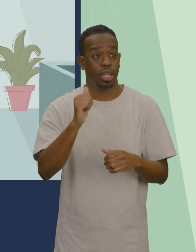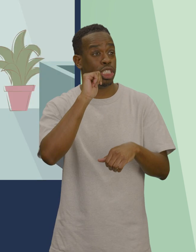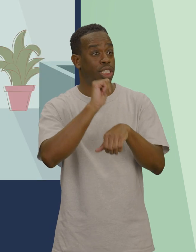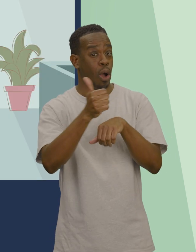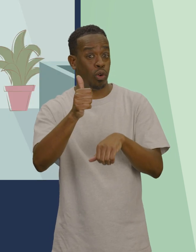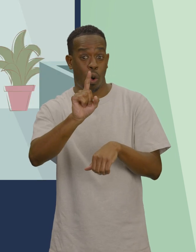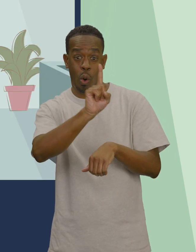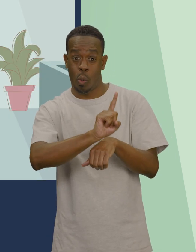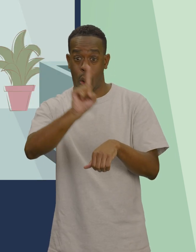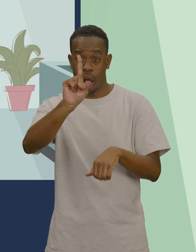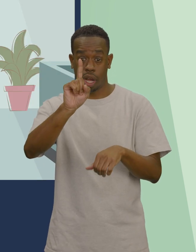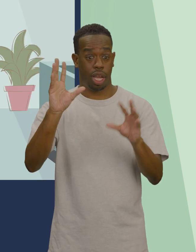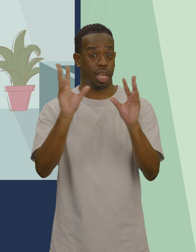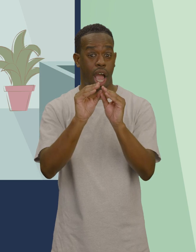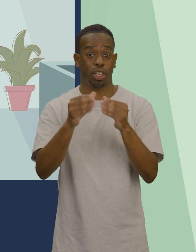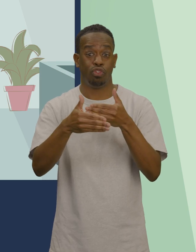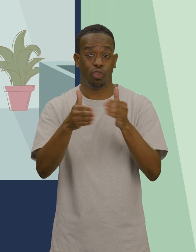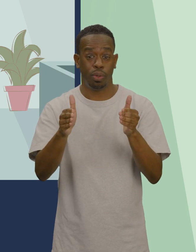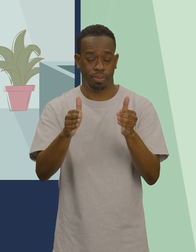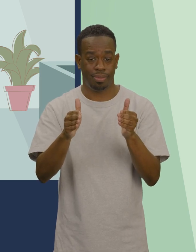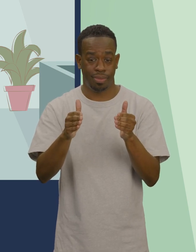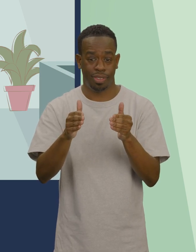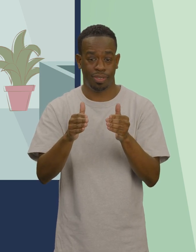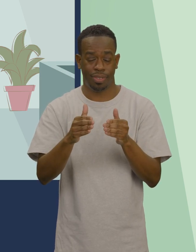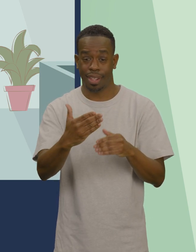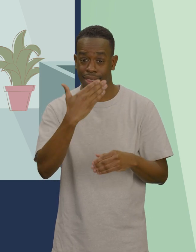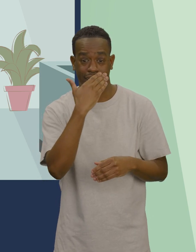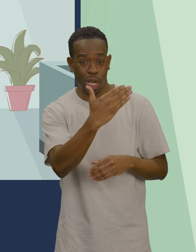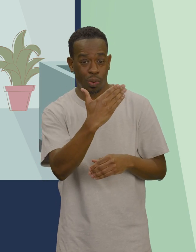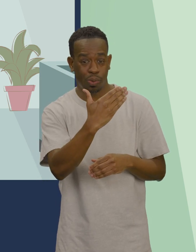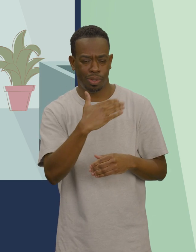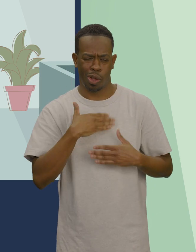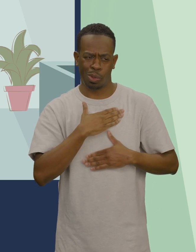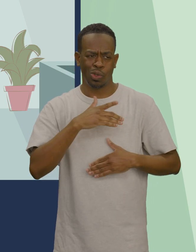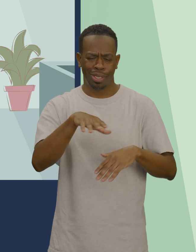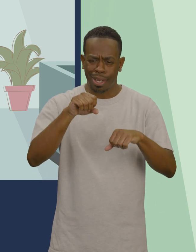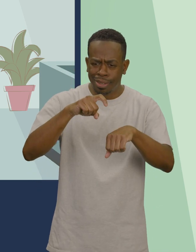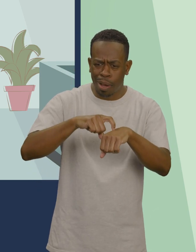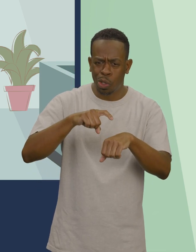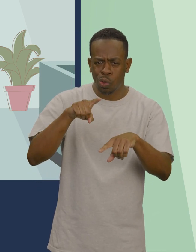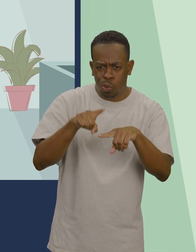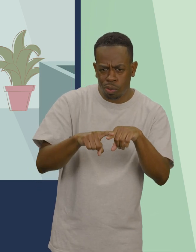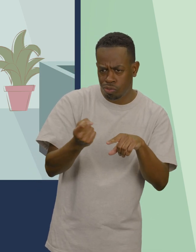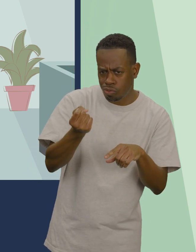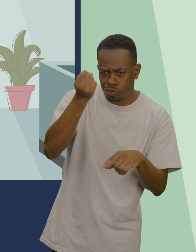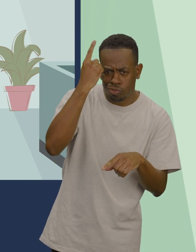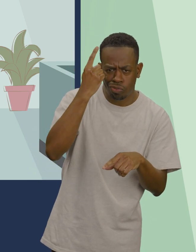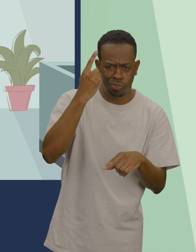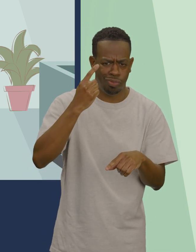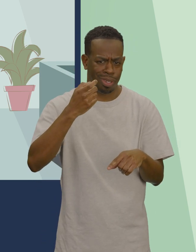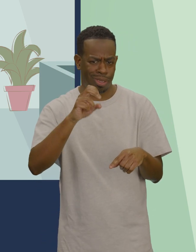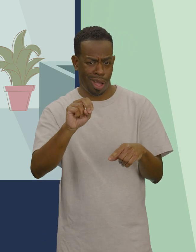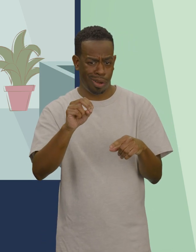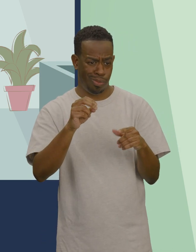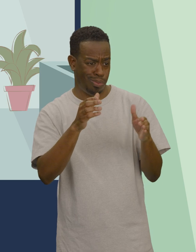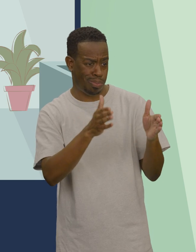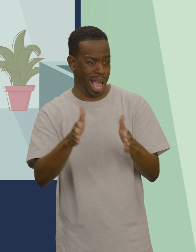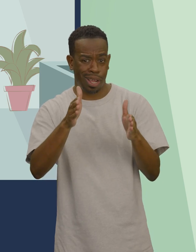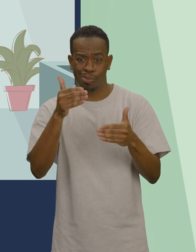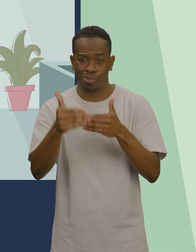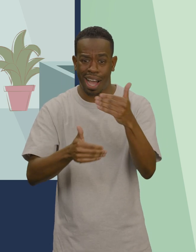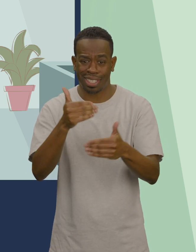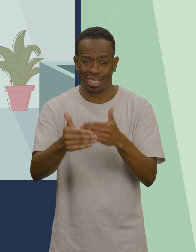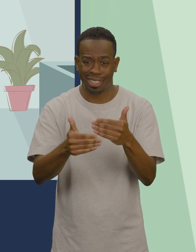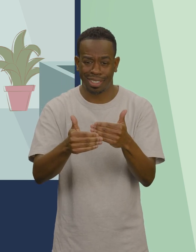Tomorrow, 1 p.m., conference room. Come on. Thank you, Vinny. I really appreciate your taking the time to fully understand the